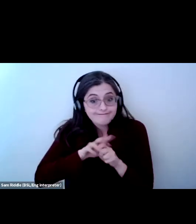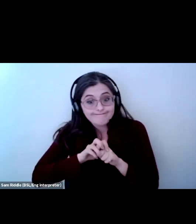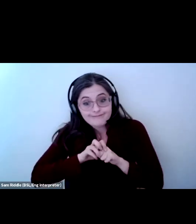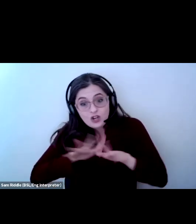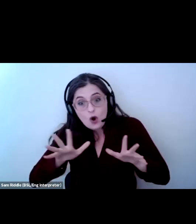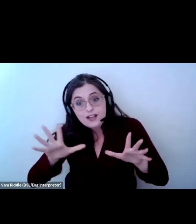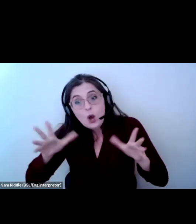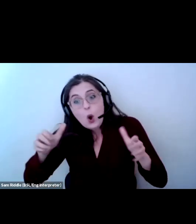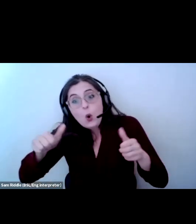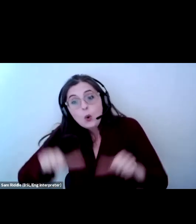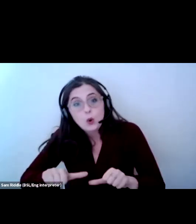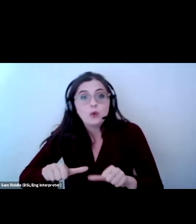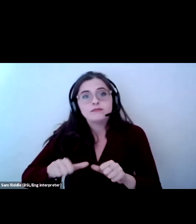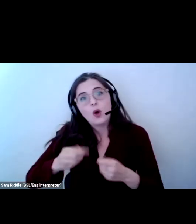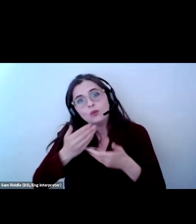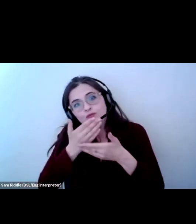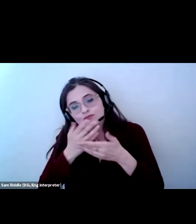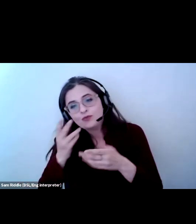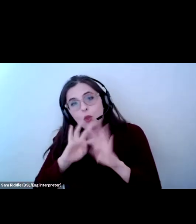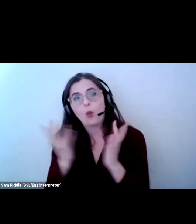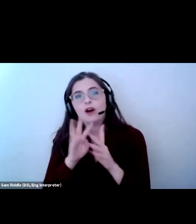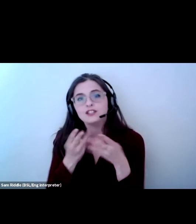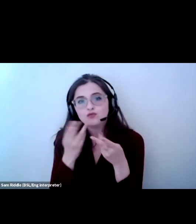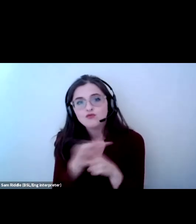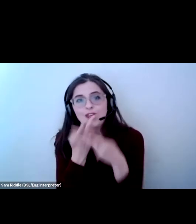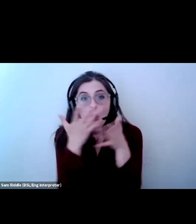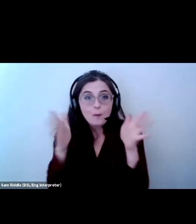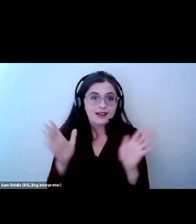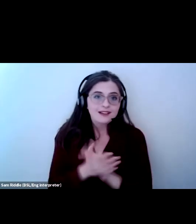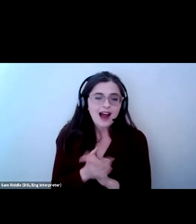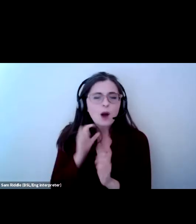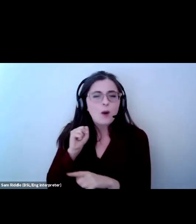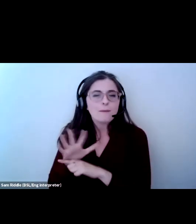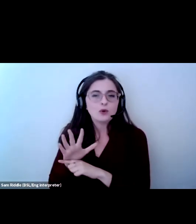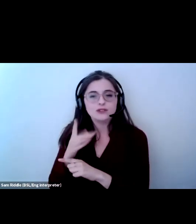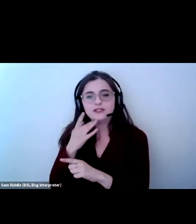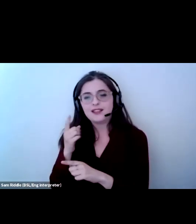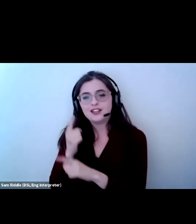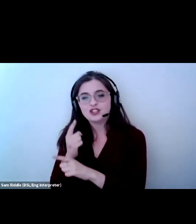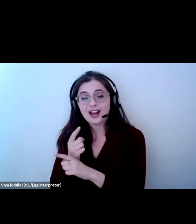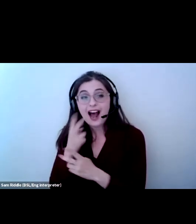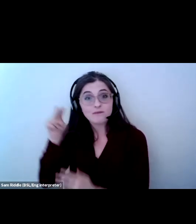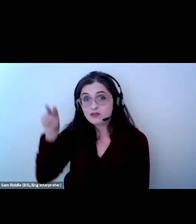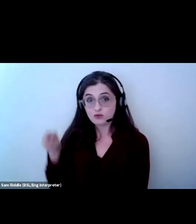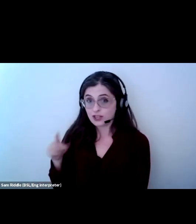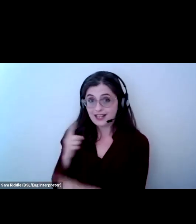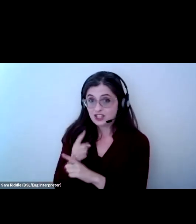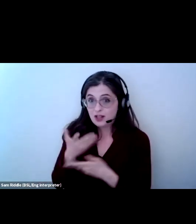And I shall also pop that link in the chat as well. So I haven't been watching the chat.